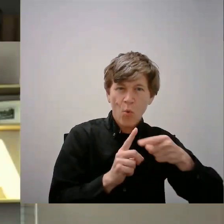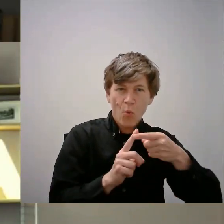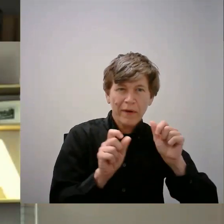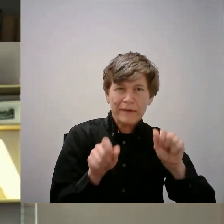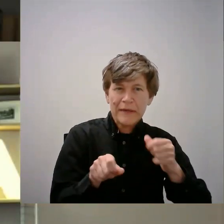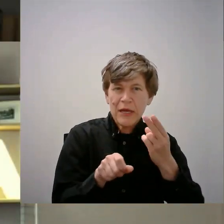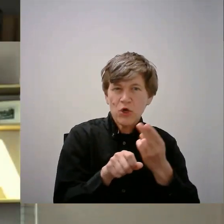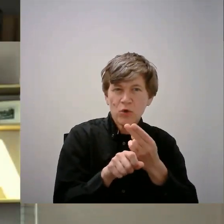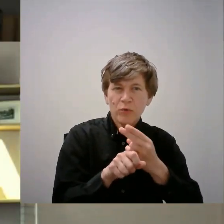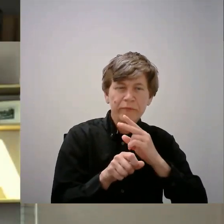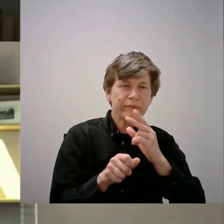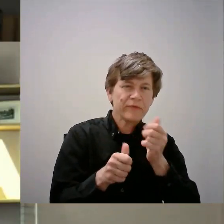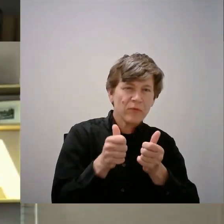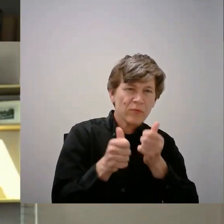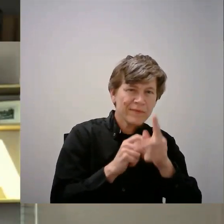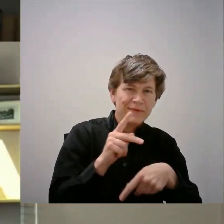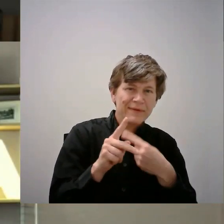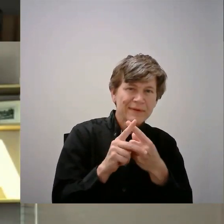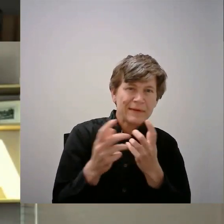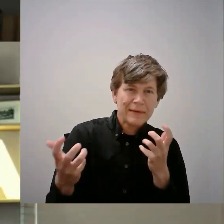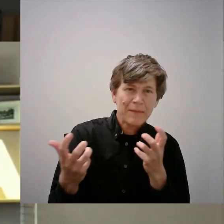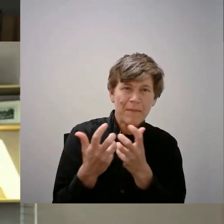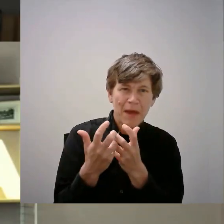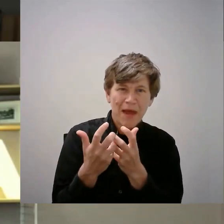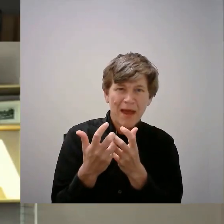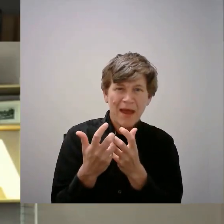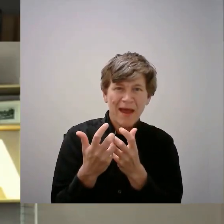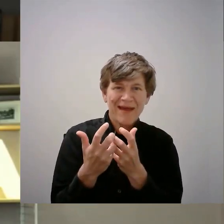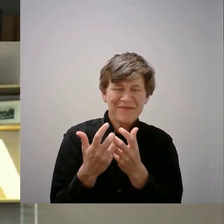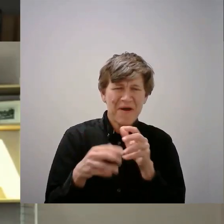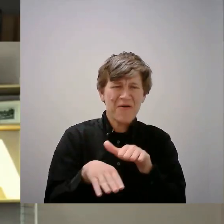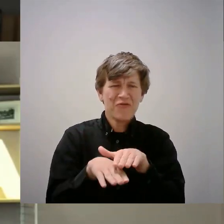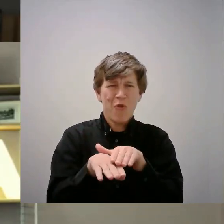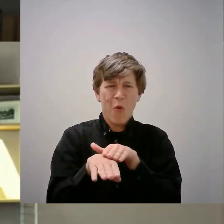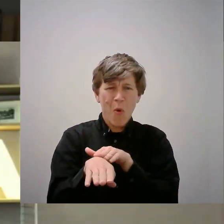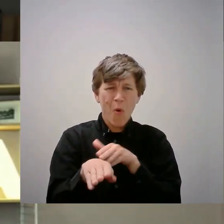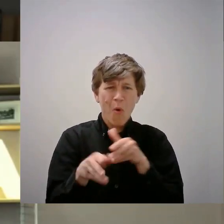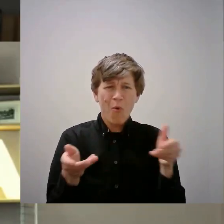get started? This is just a slow intro. It's so